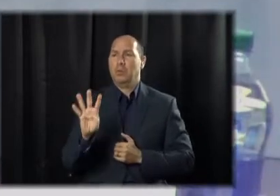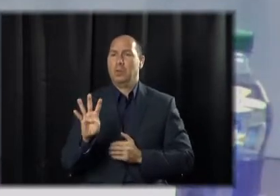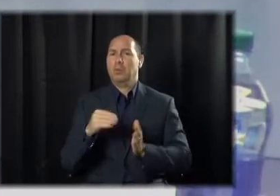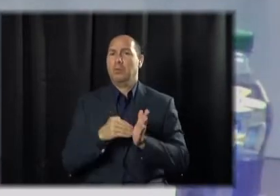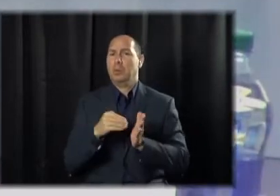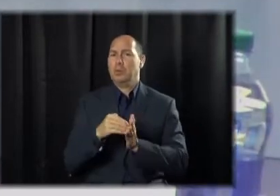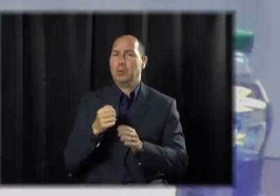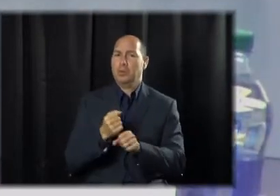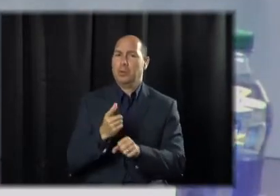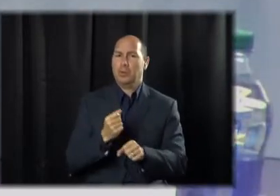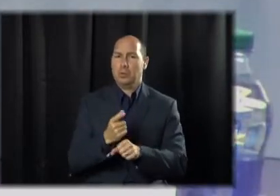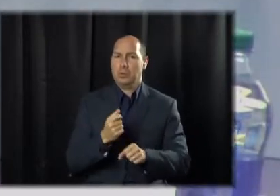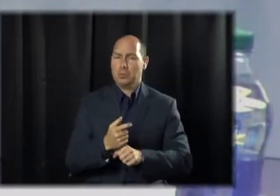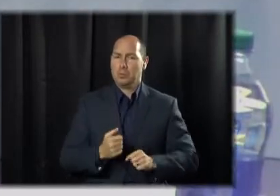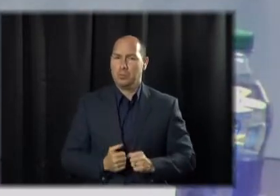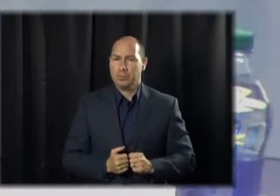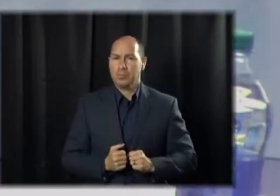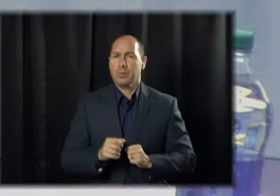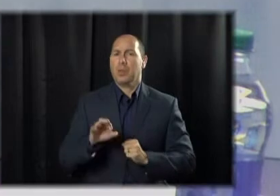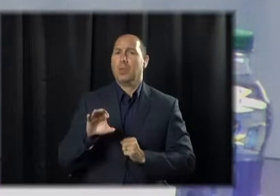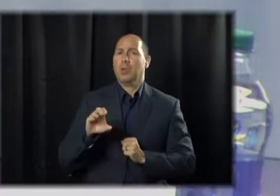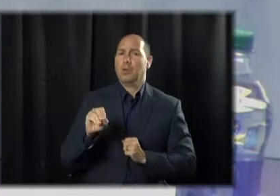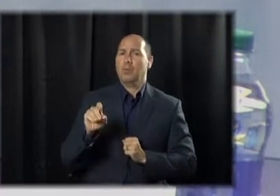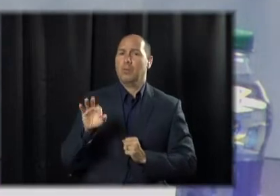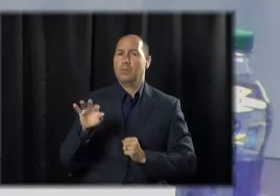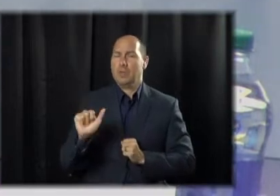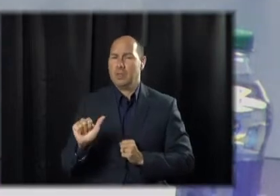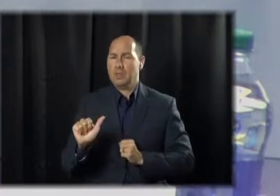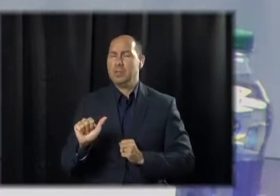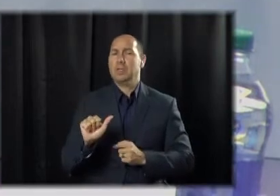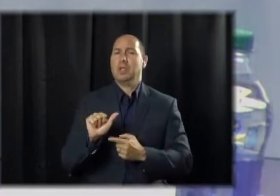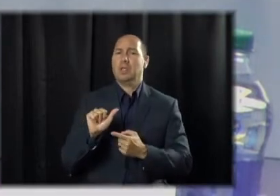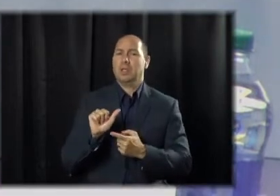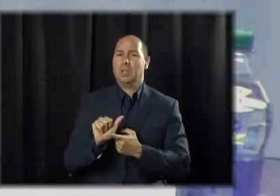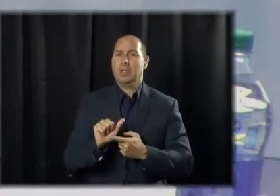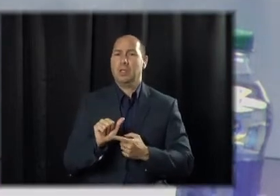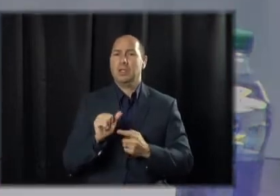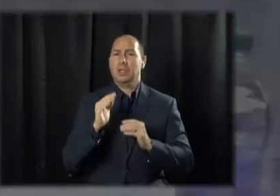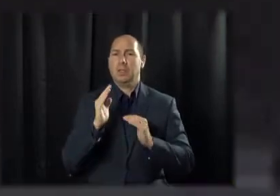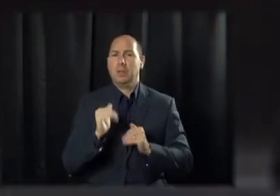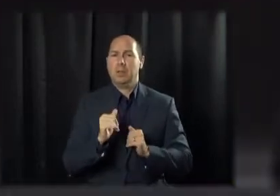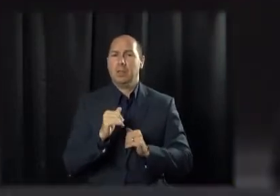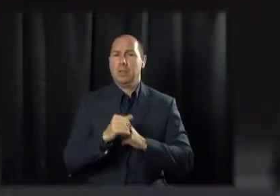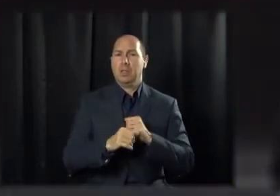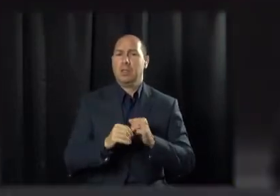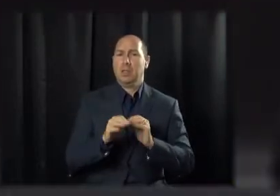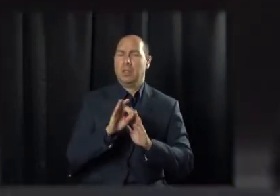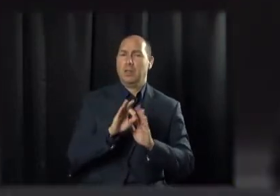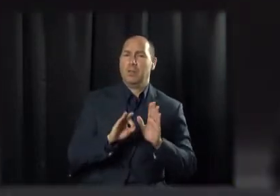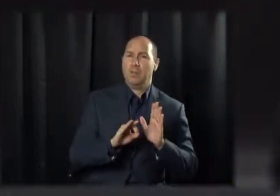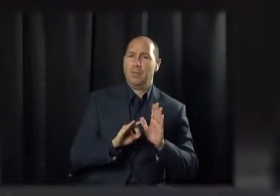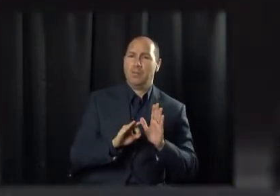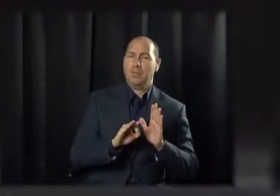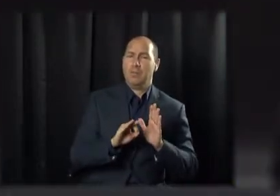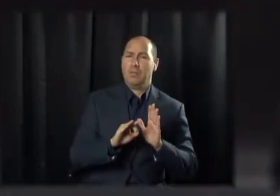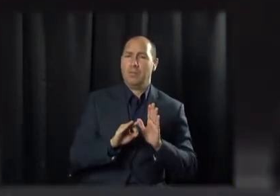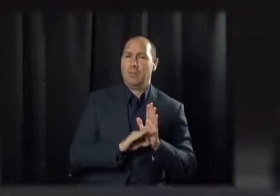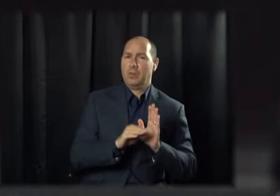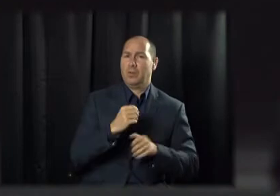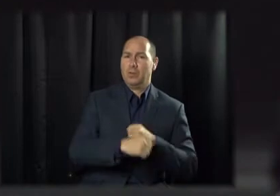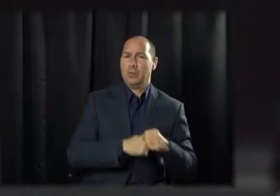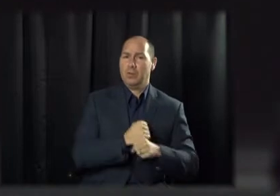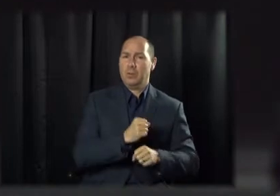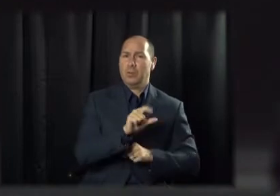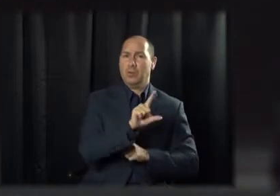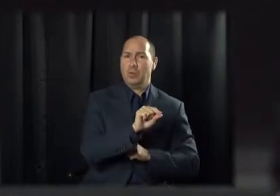will experience lower than forecasted investment earnings in FY 2021 through FY 2023, which fund